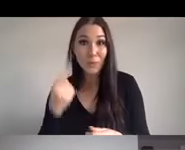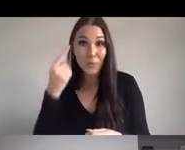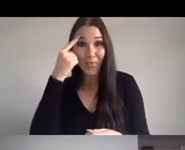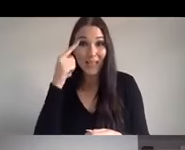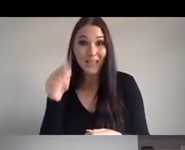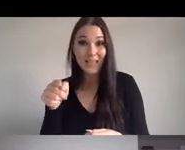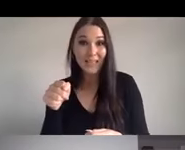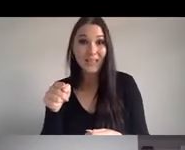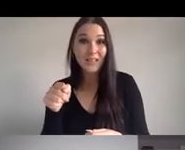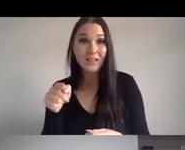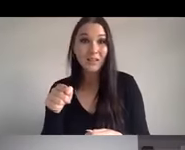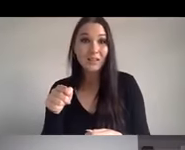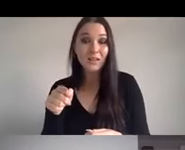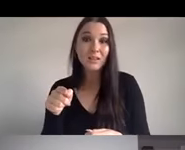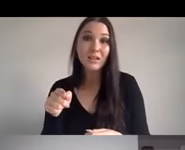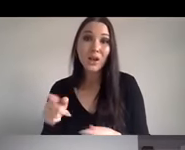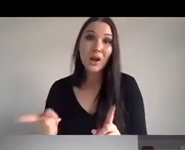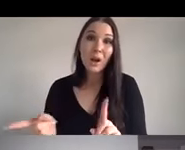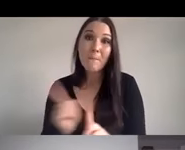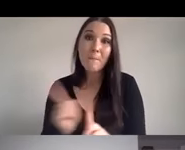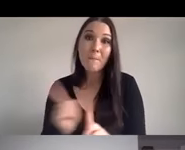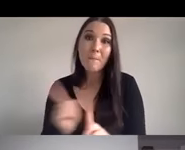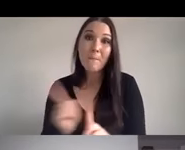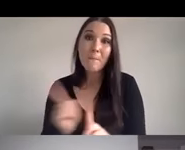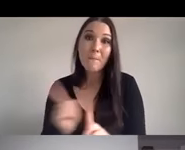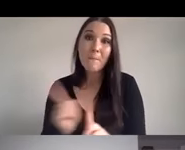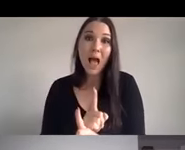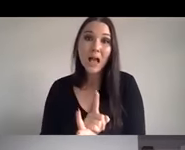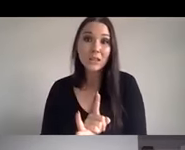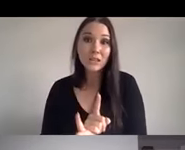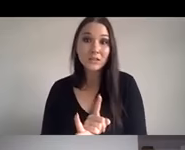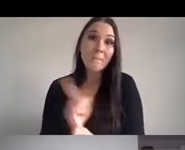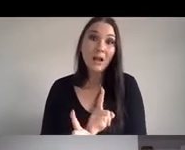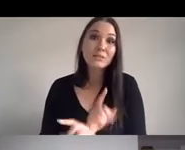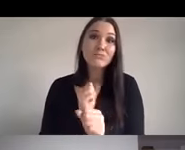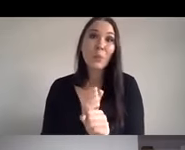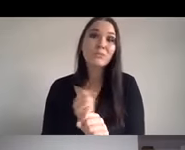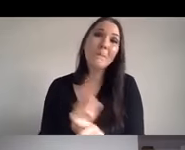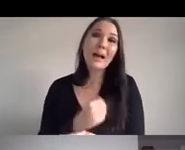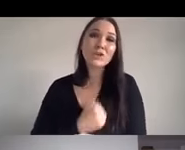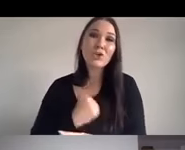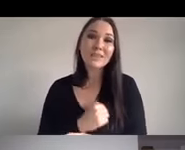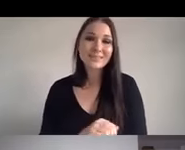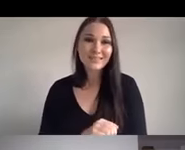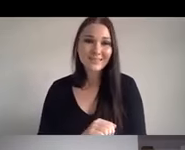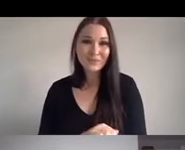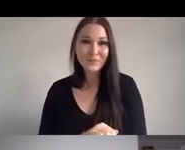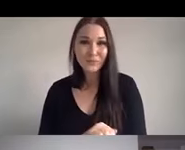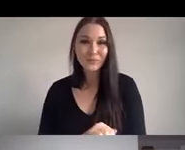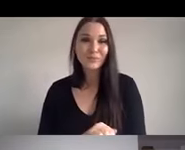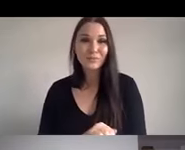use your headset, or could we come back to you in a few minutes? You can come back to me in a few minutes. Sorry. Cool. No